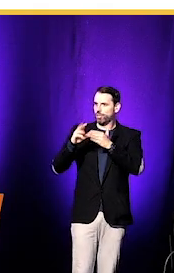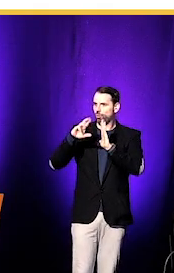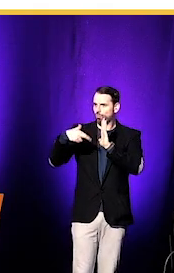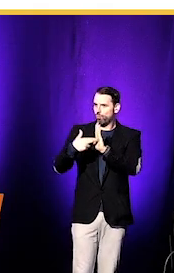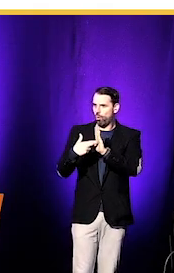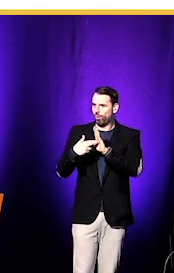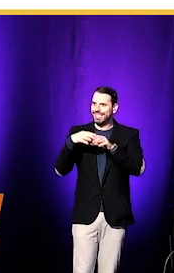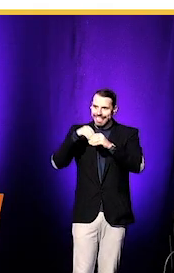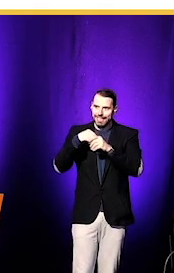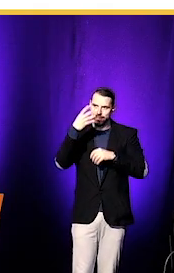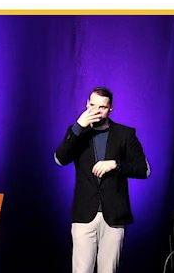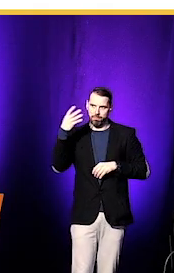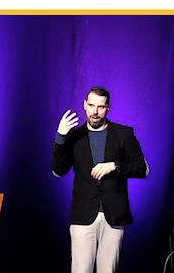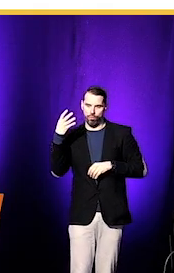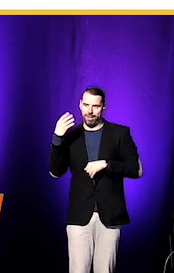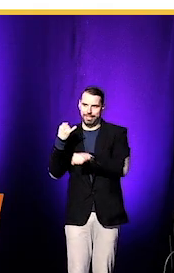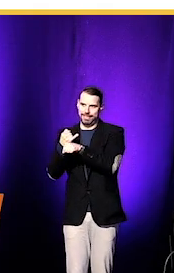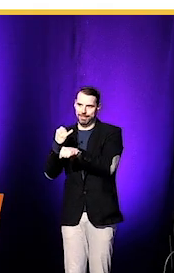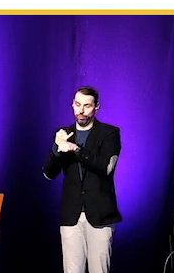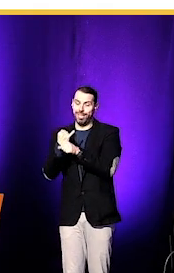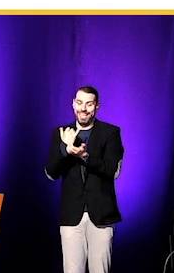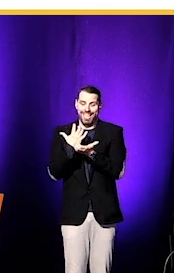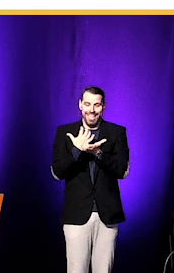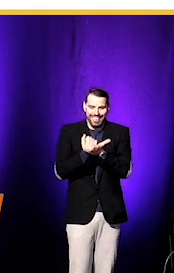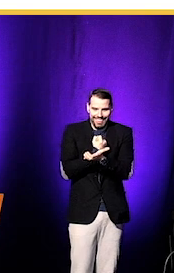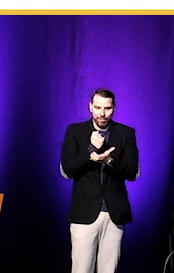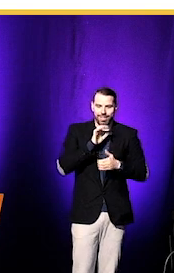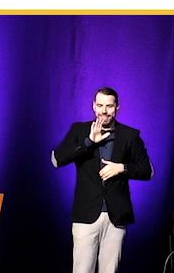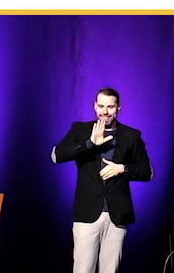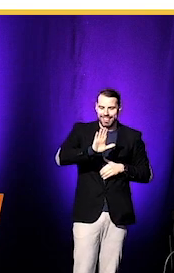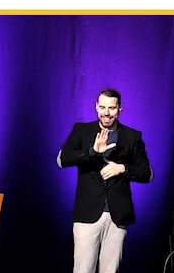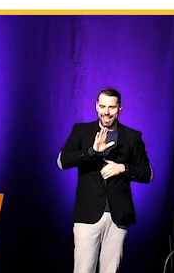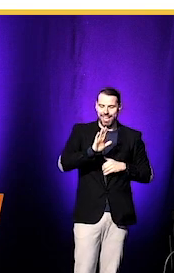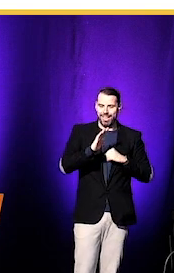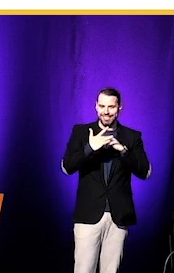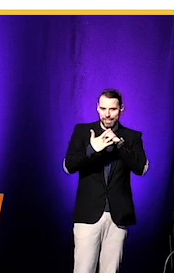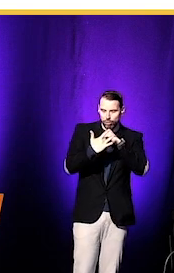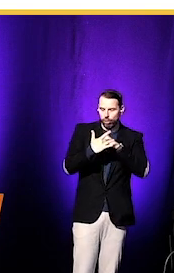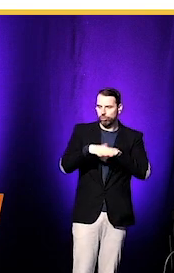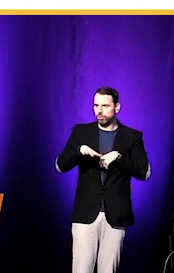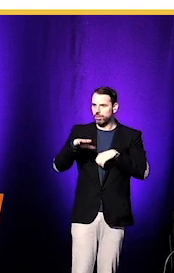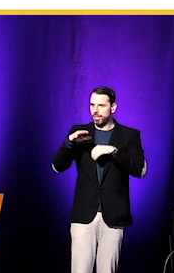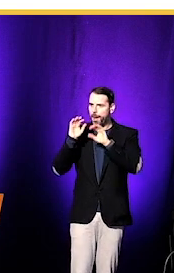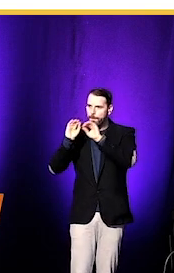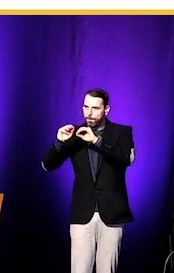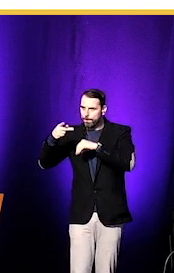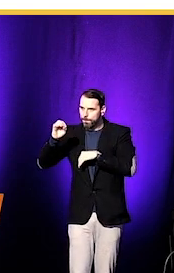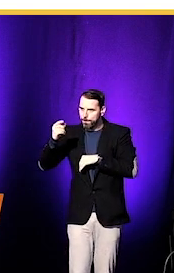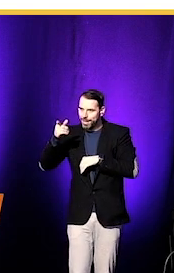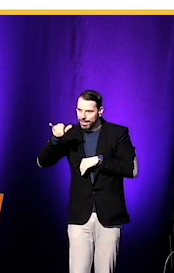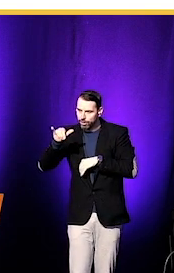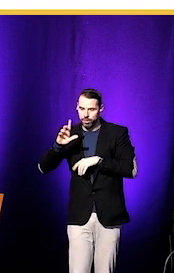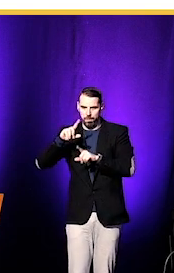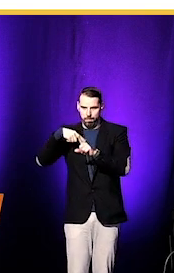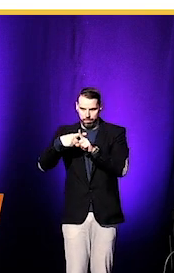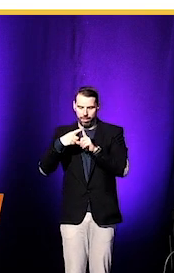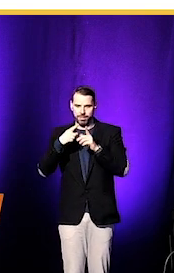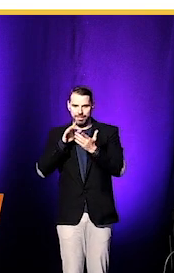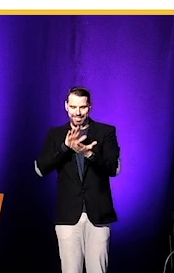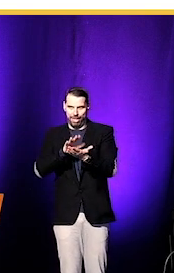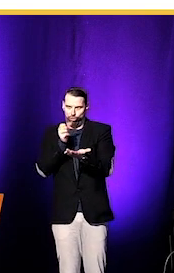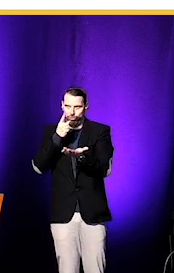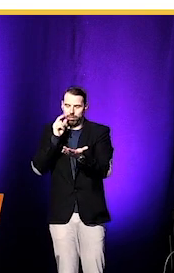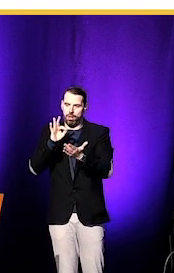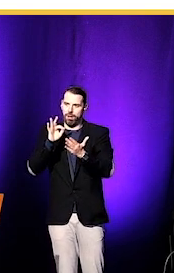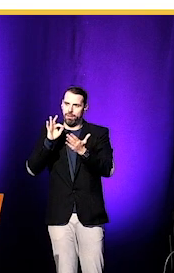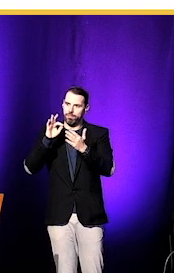Migrant Institute, leveraging their deep knowledge and learning pedagogy, their deep knowledge of learning and pedagogy and social